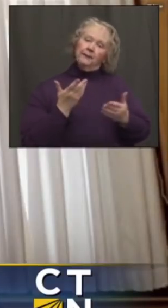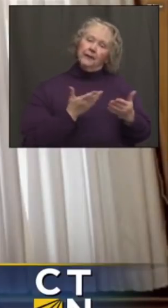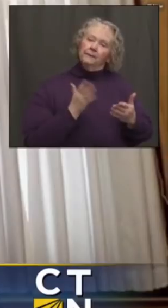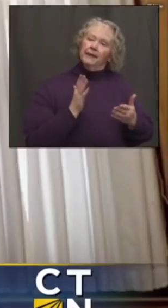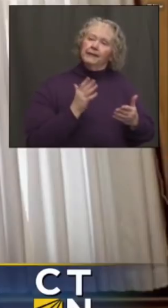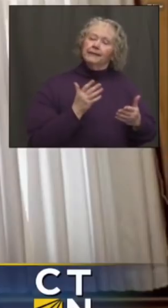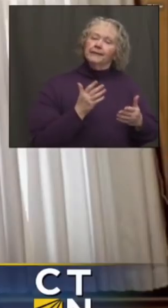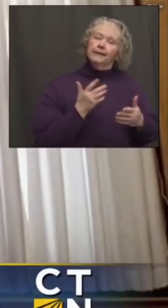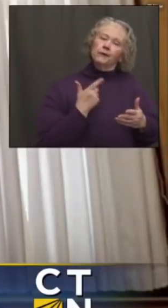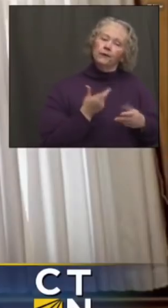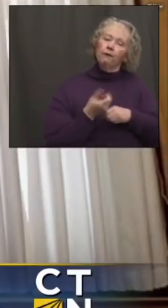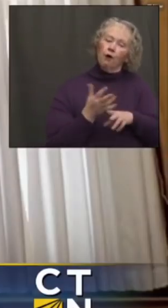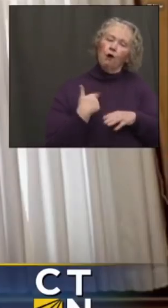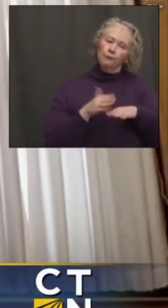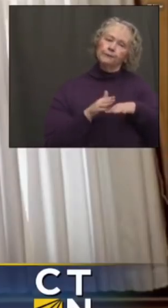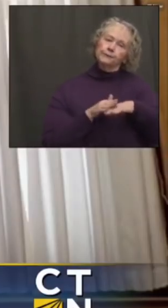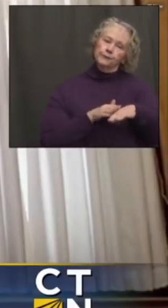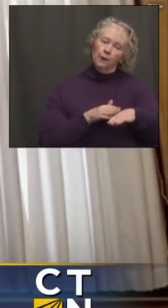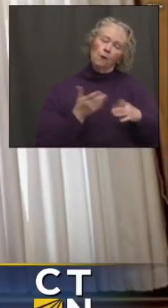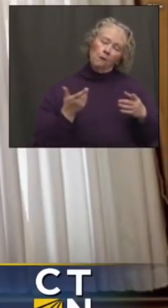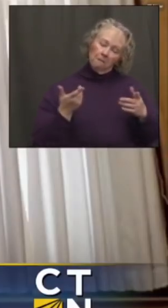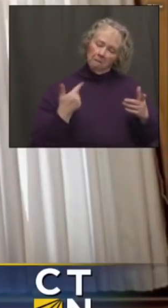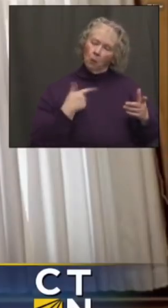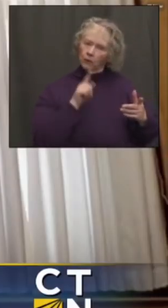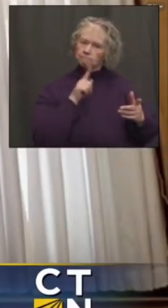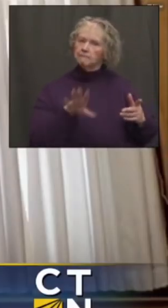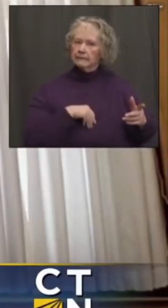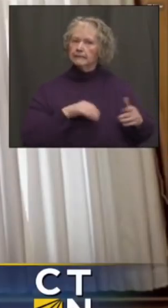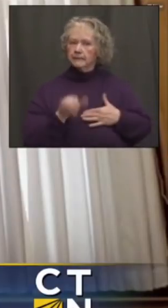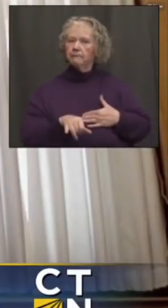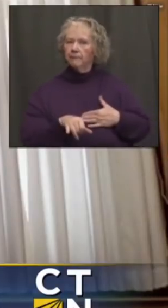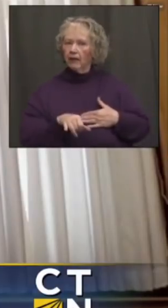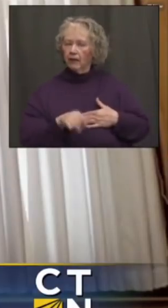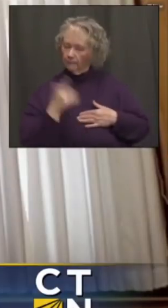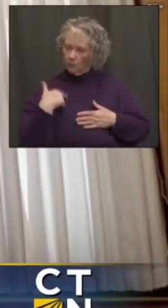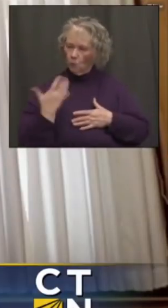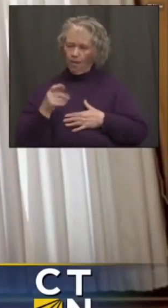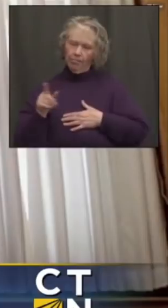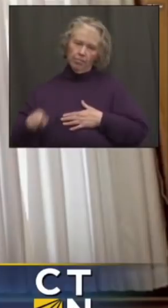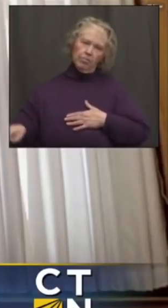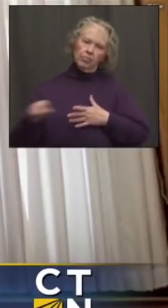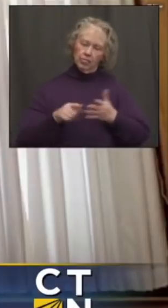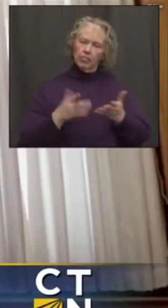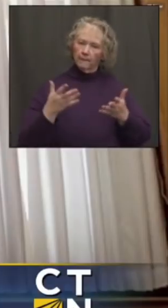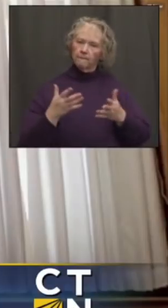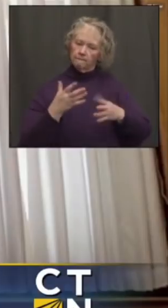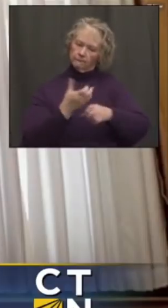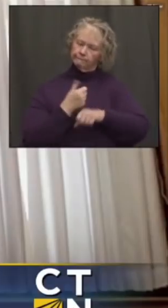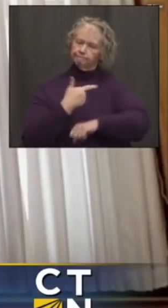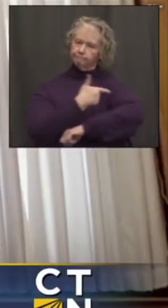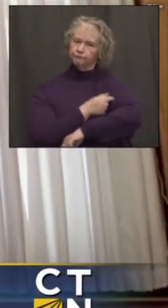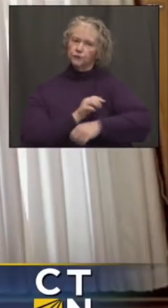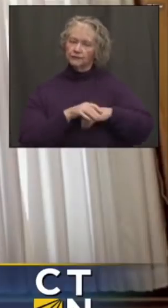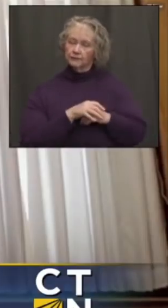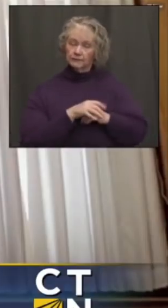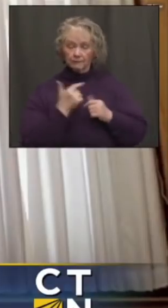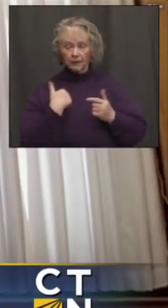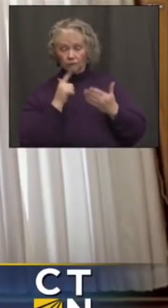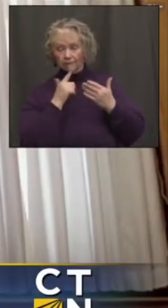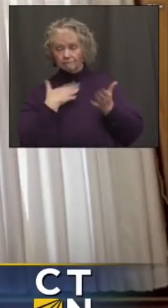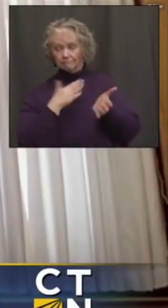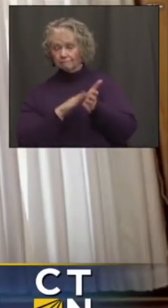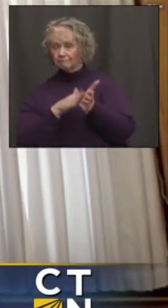that they're able to get through the state allocation. We're loading them up with everything they can handle every single week. So we're going to keep pushing hard. And if